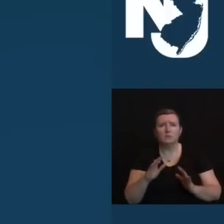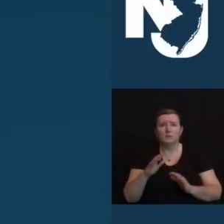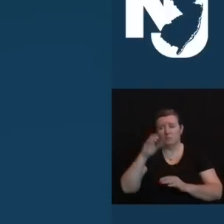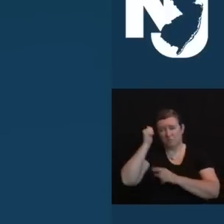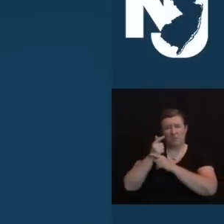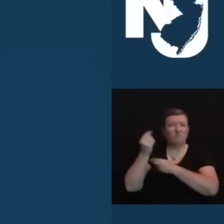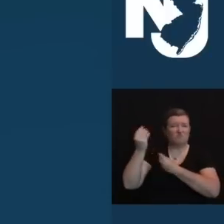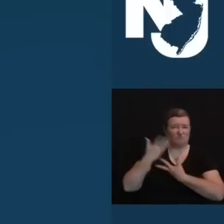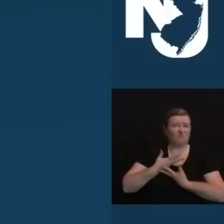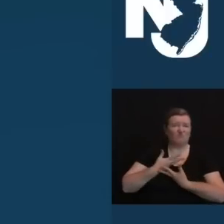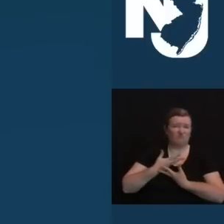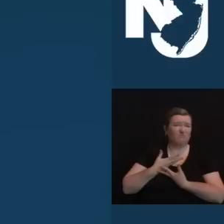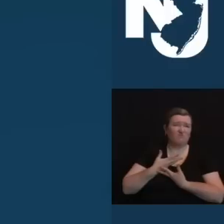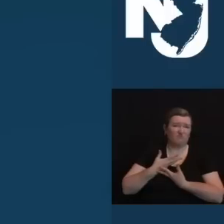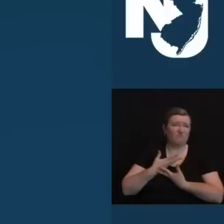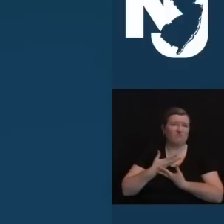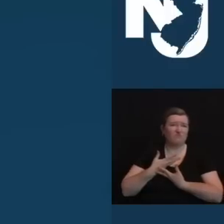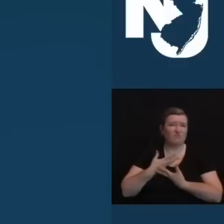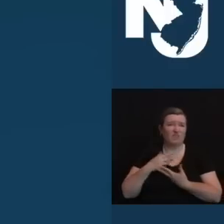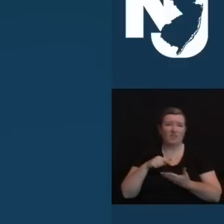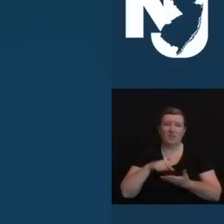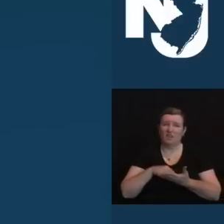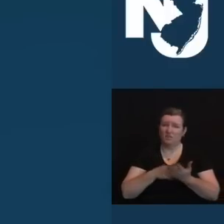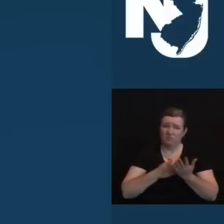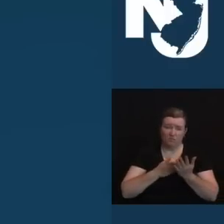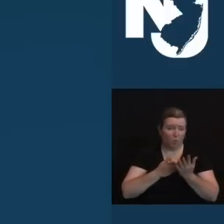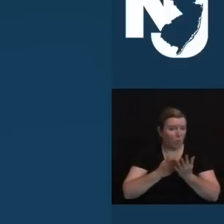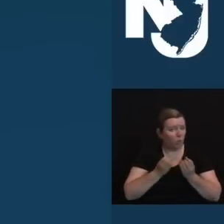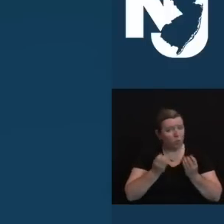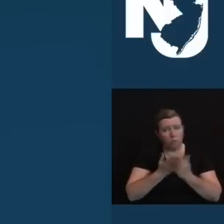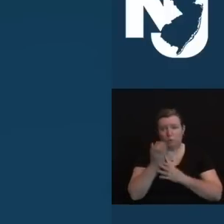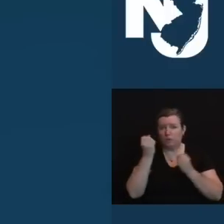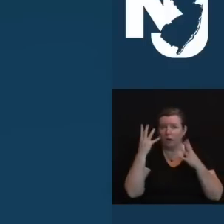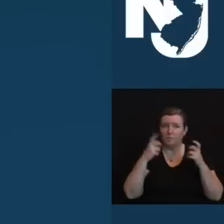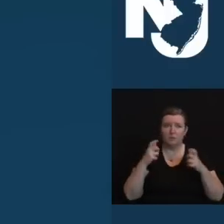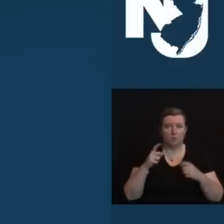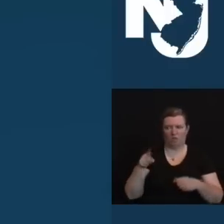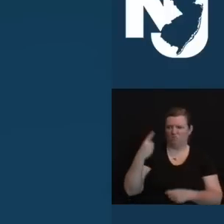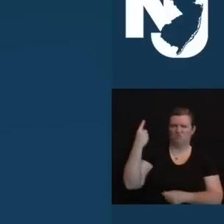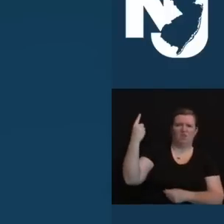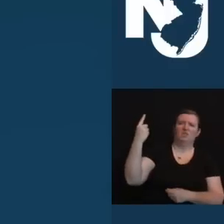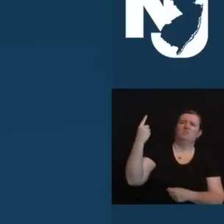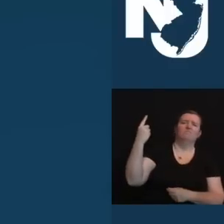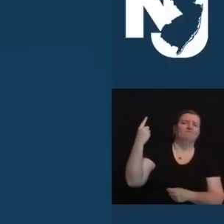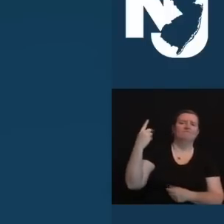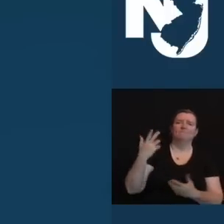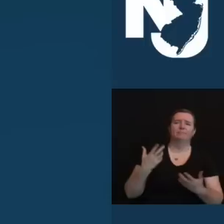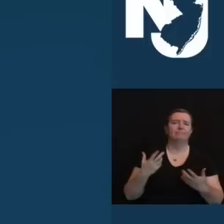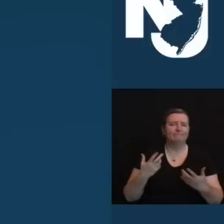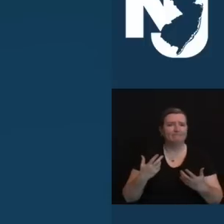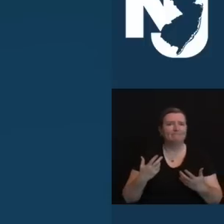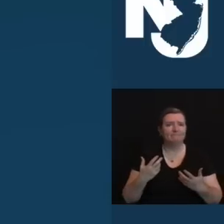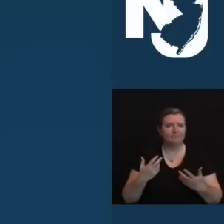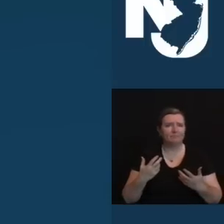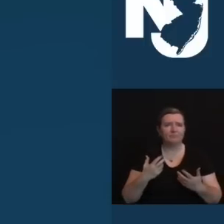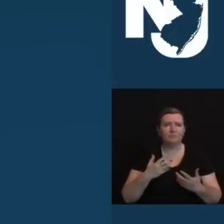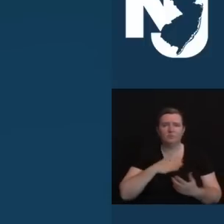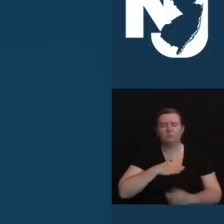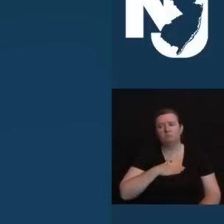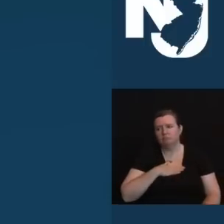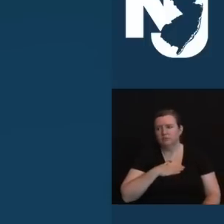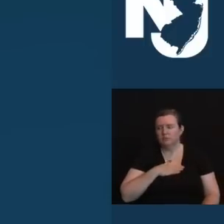this is the life that too many families right now are forced to live, and it's not who we are as a nation. And it pained